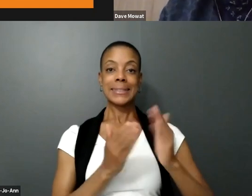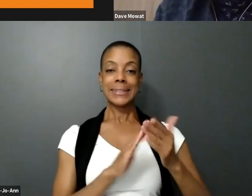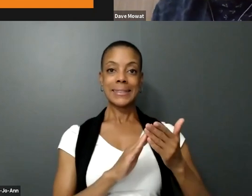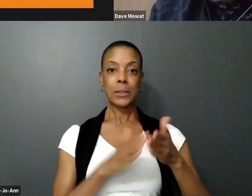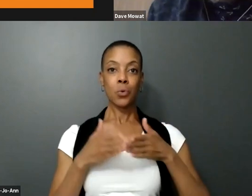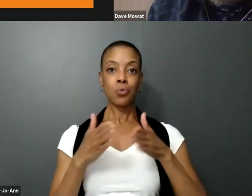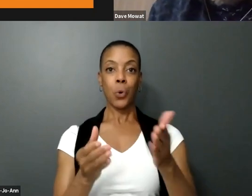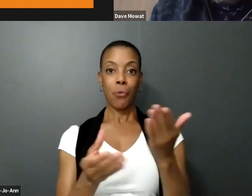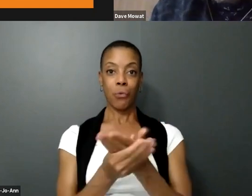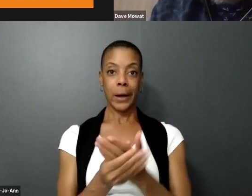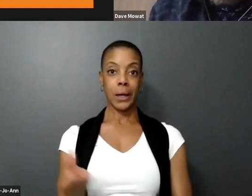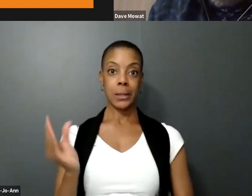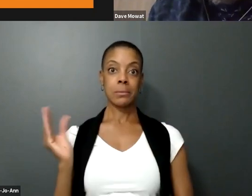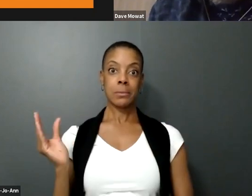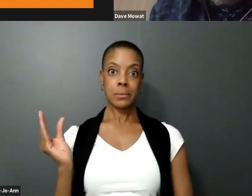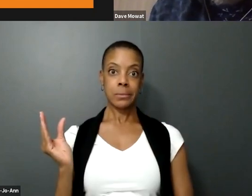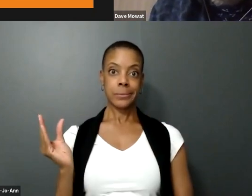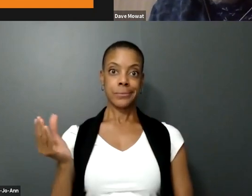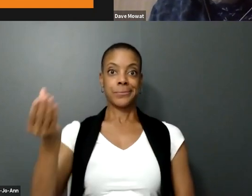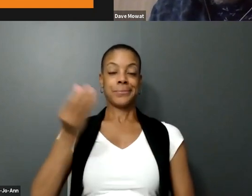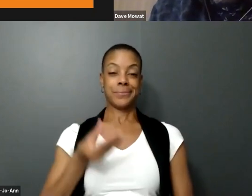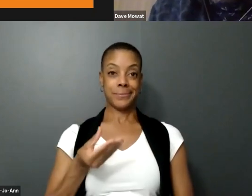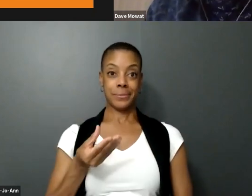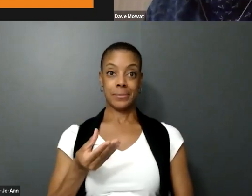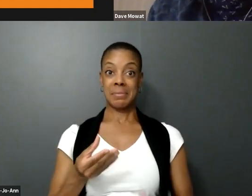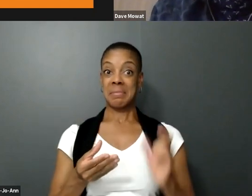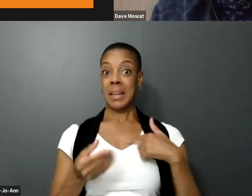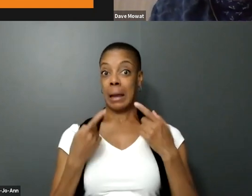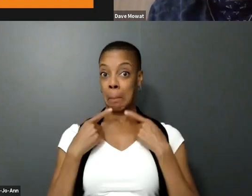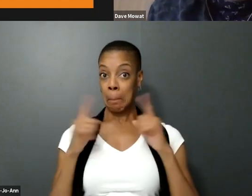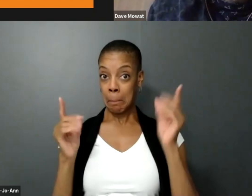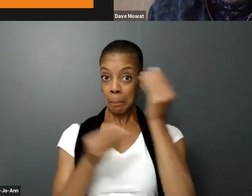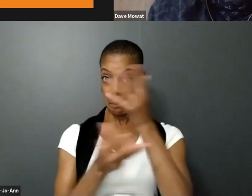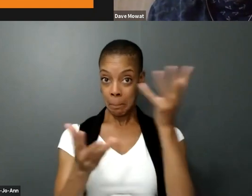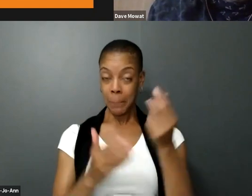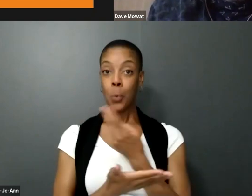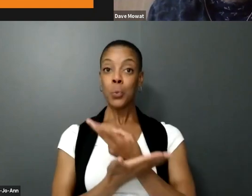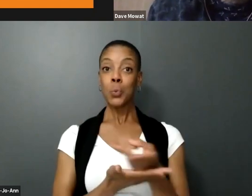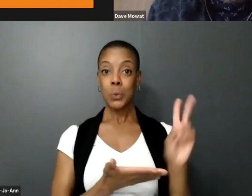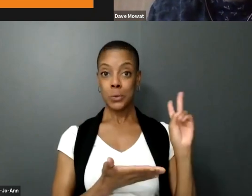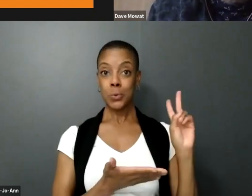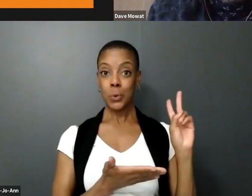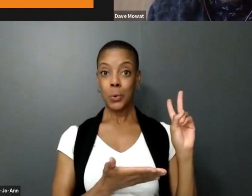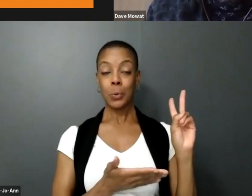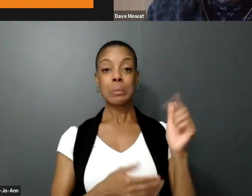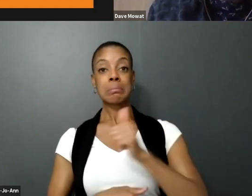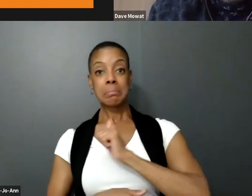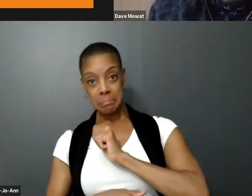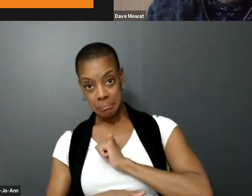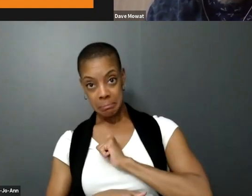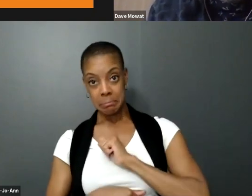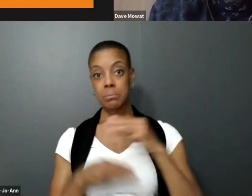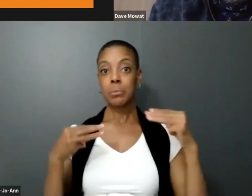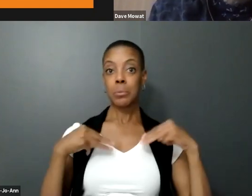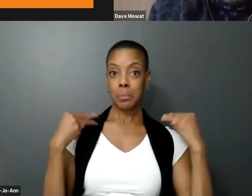can successfully say that about 2 weeks ago, myself and the mayor of the local